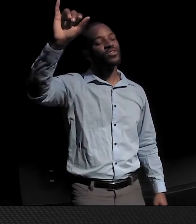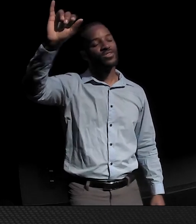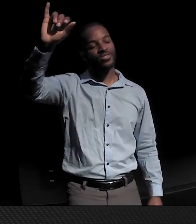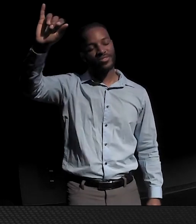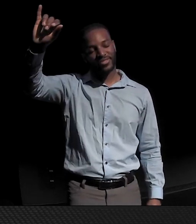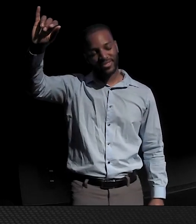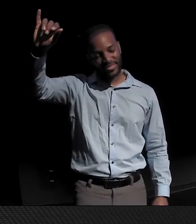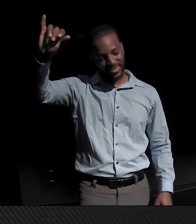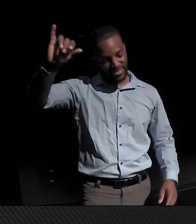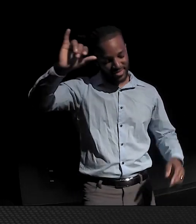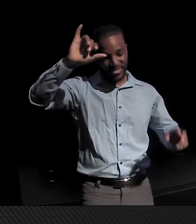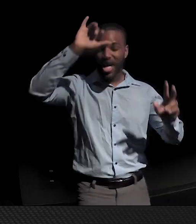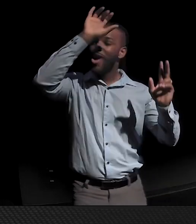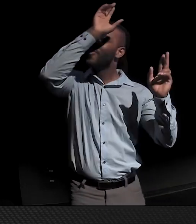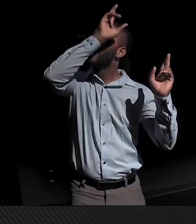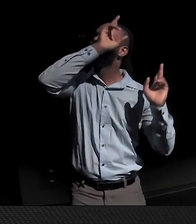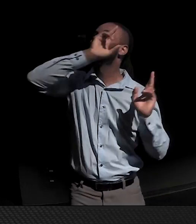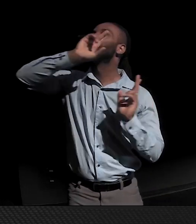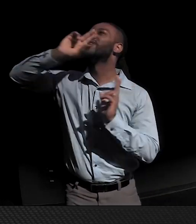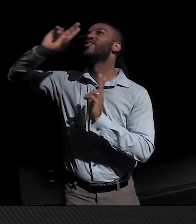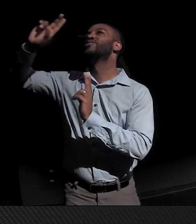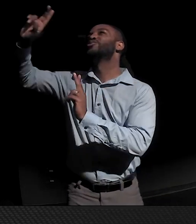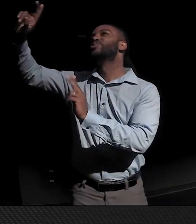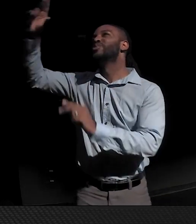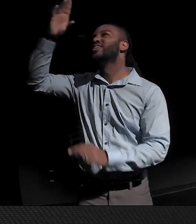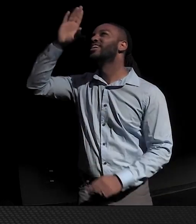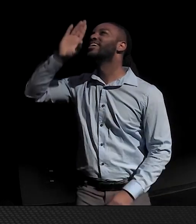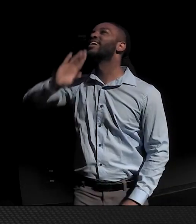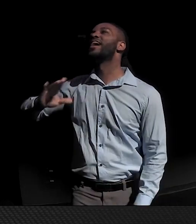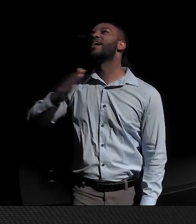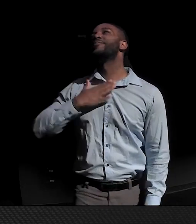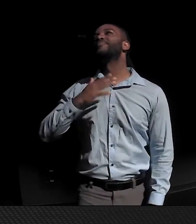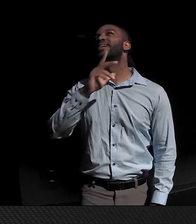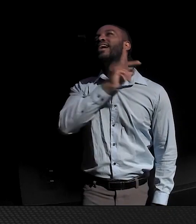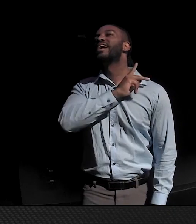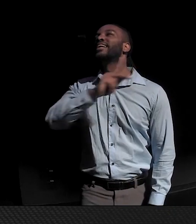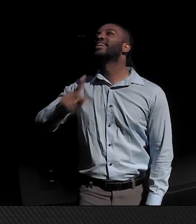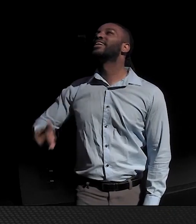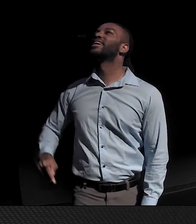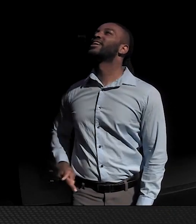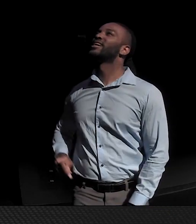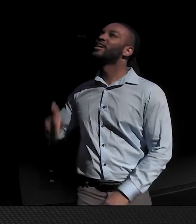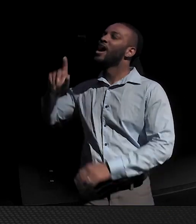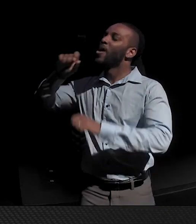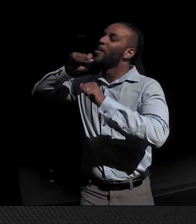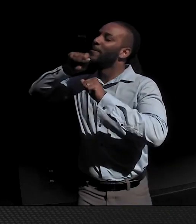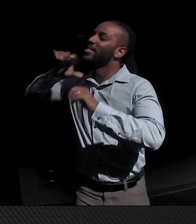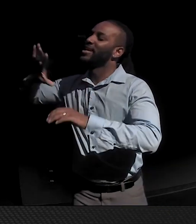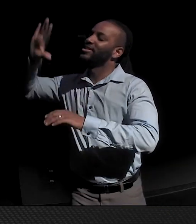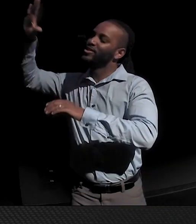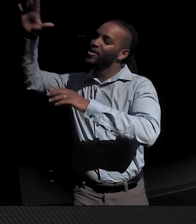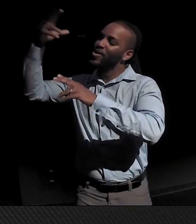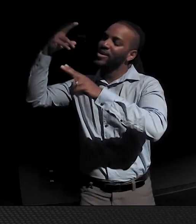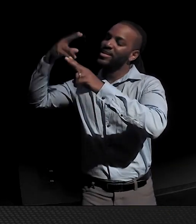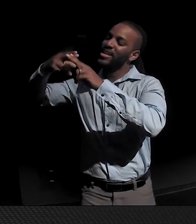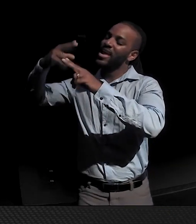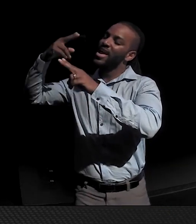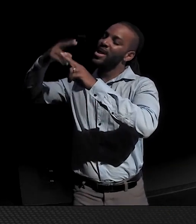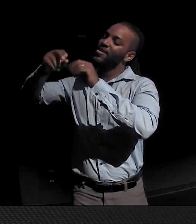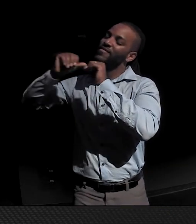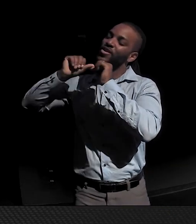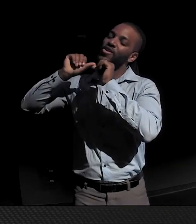forever. And I will exalt you, God my King. I bless